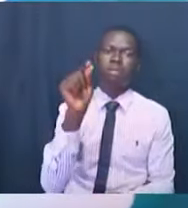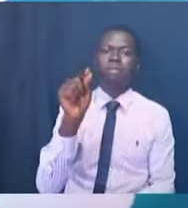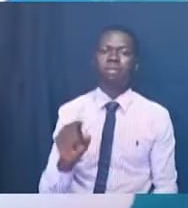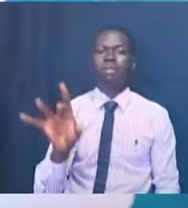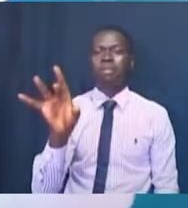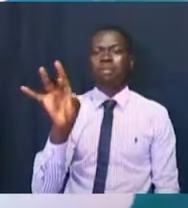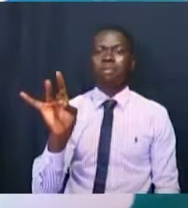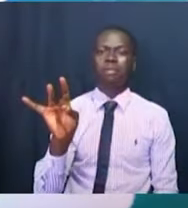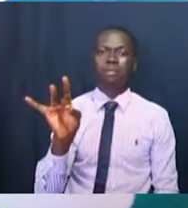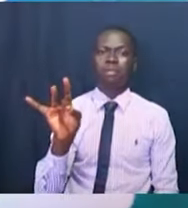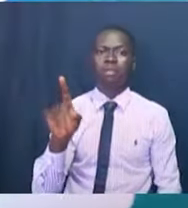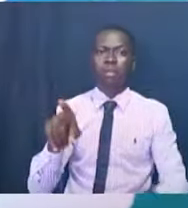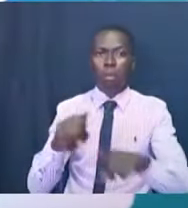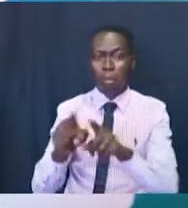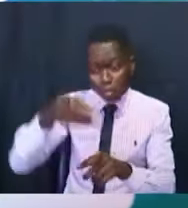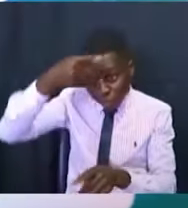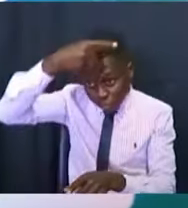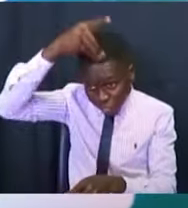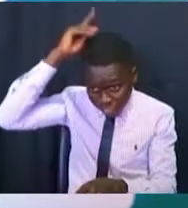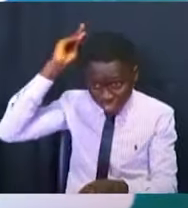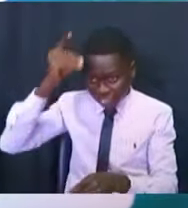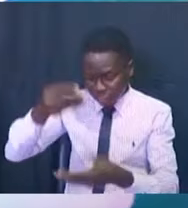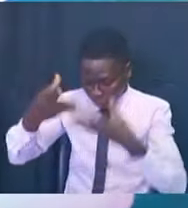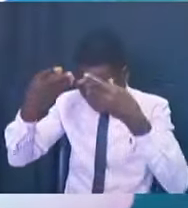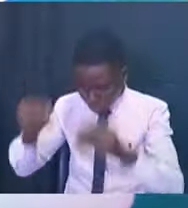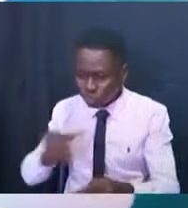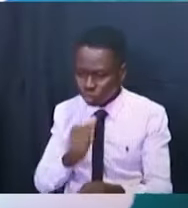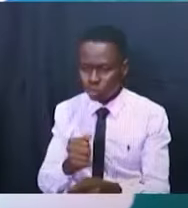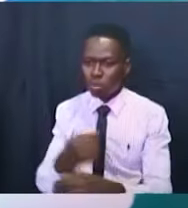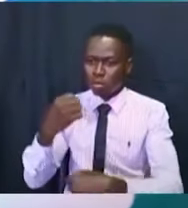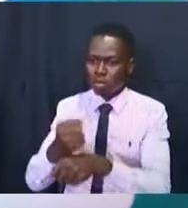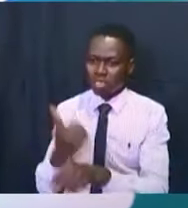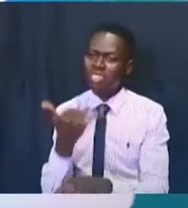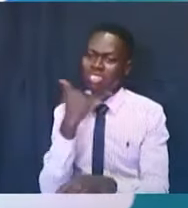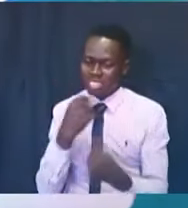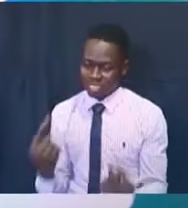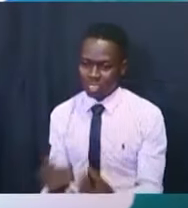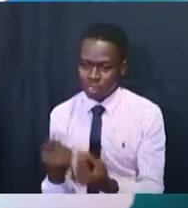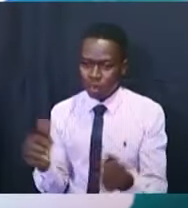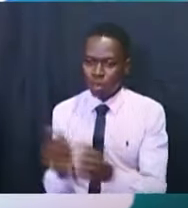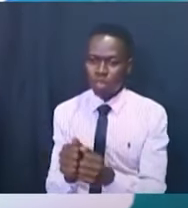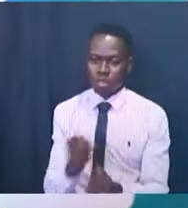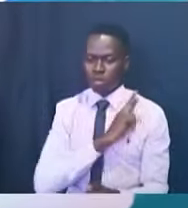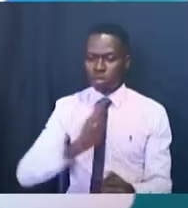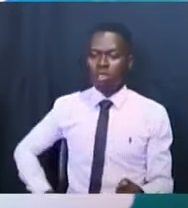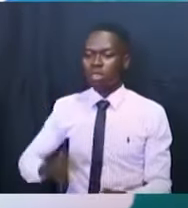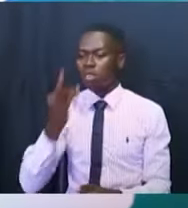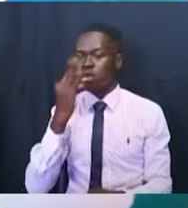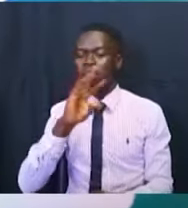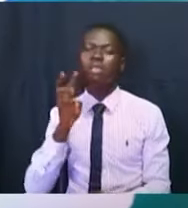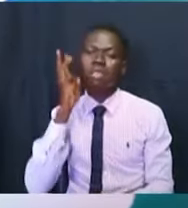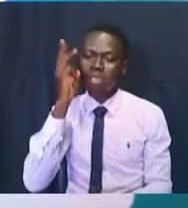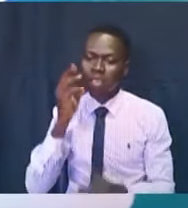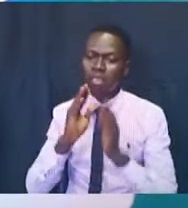popular verse. But Daniel resolved not to defile himself with the royal food and wine. And he asked the